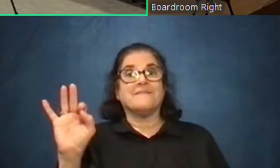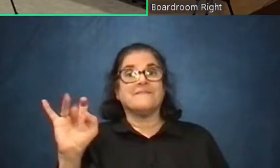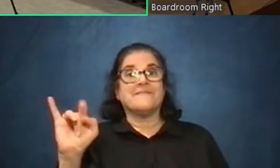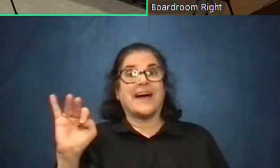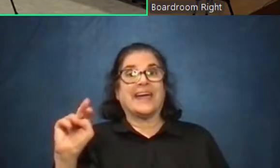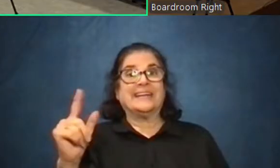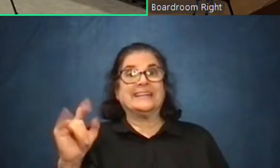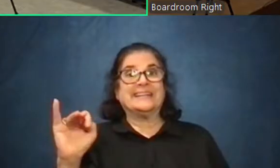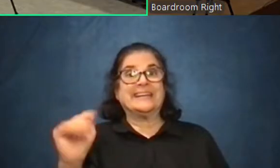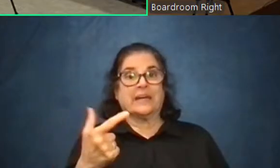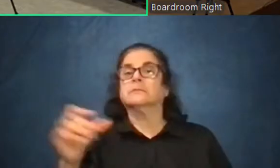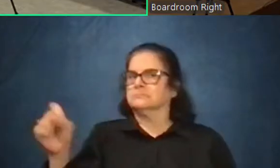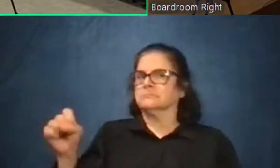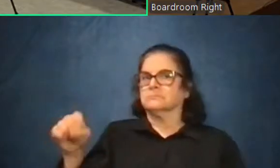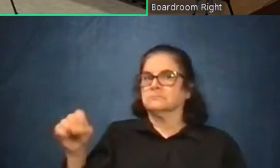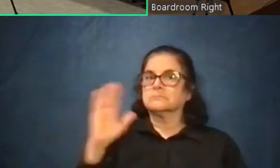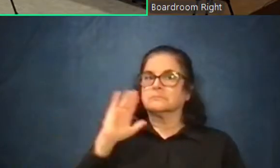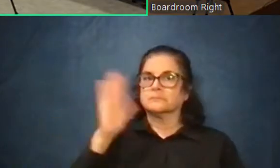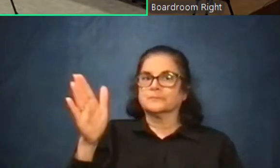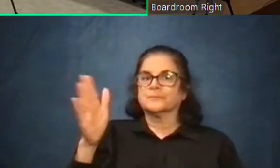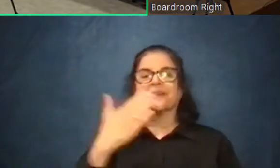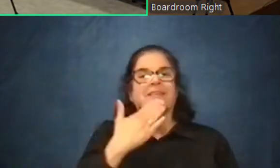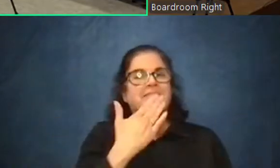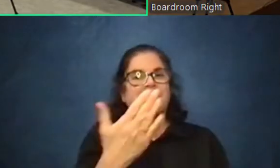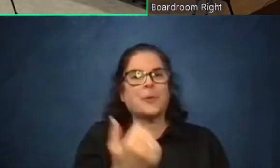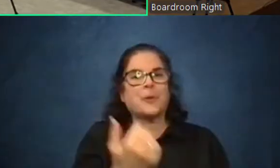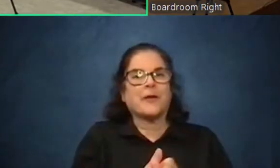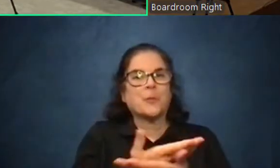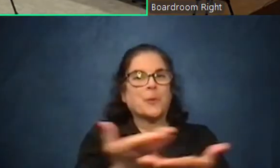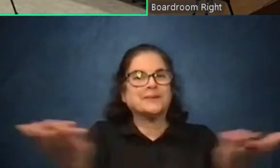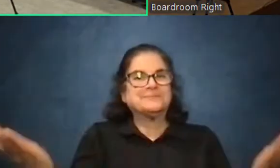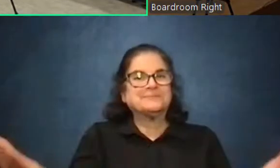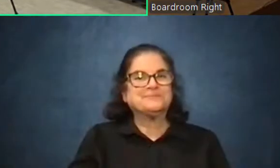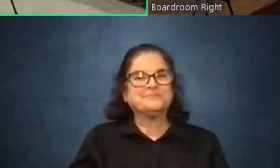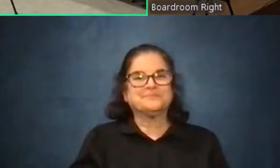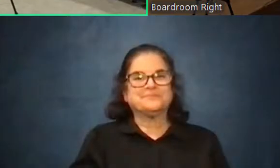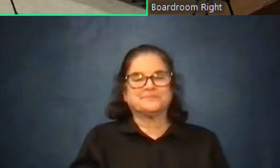Yeah, sounds good. Okay, thank you, everybody.